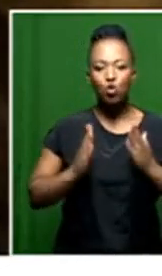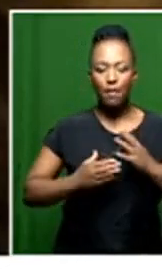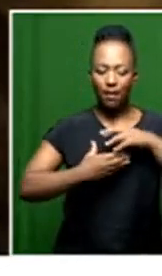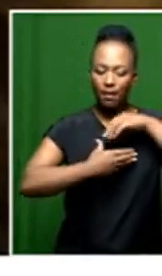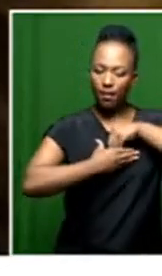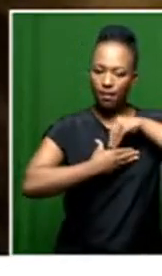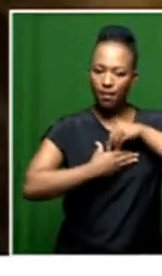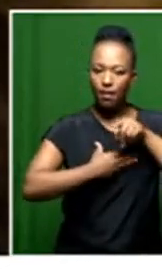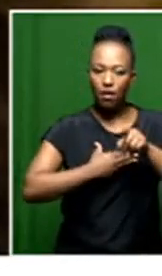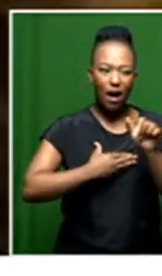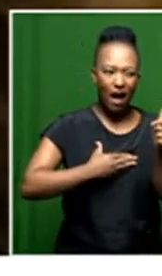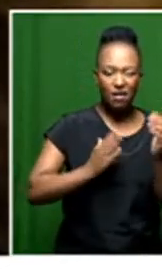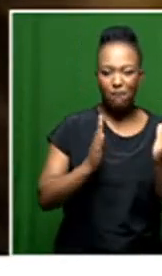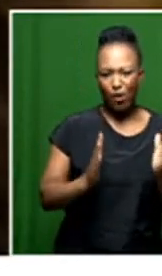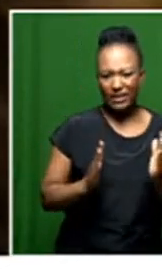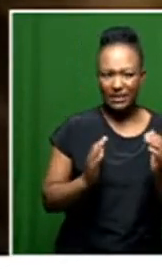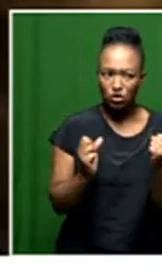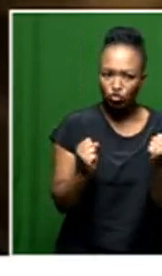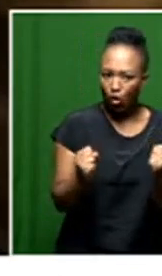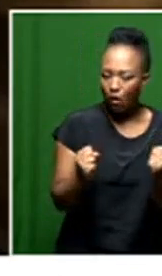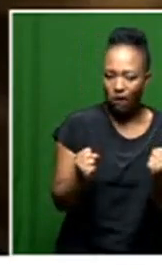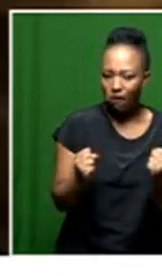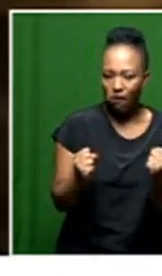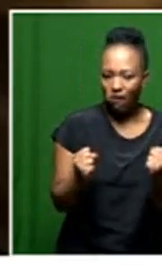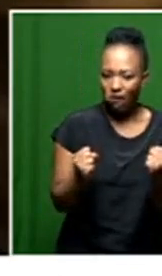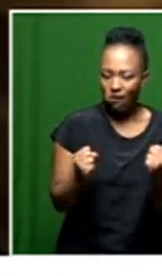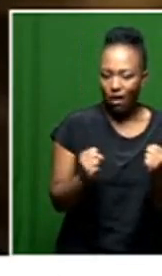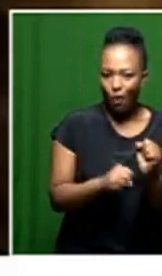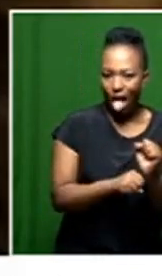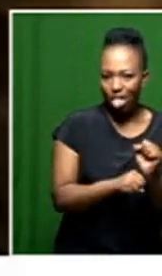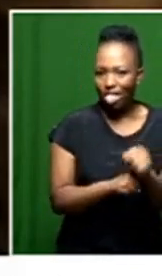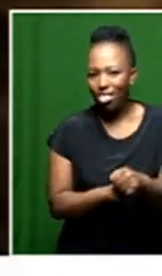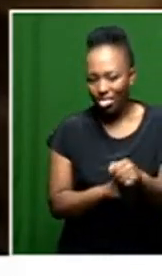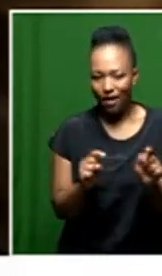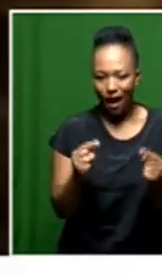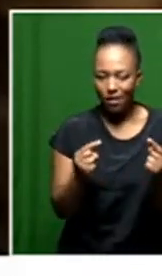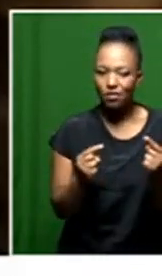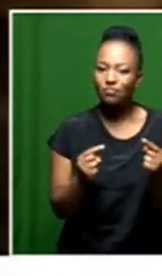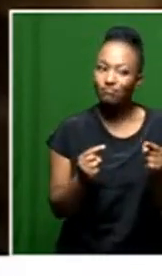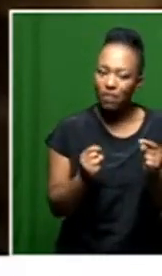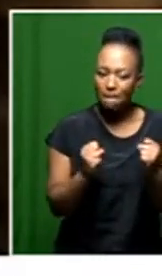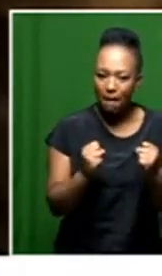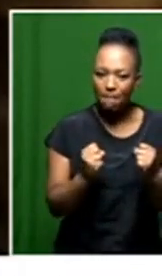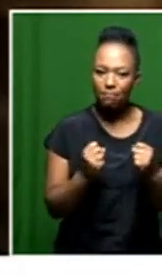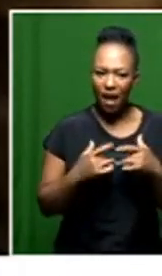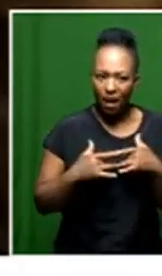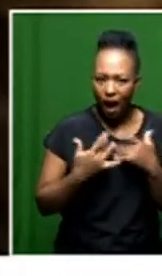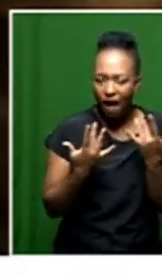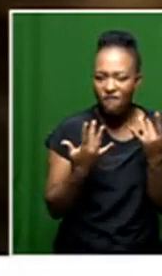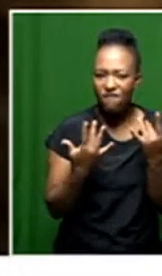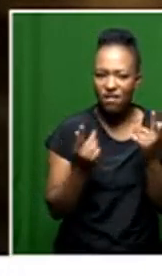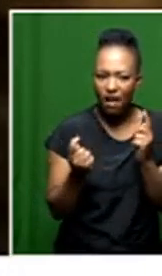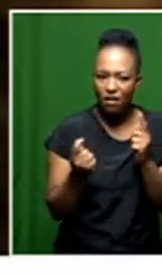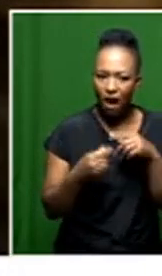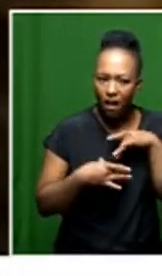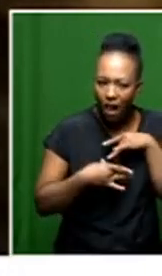It will still find bodies which will not be able to defeat this virus and give this virus an opportunity to sit, hide, and mutate.